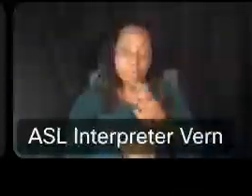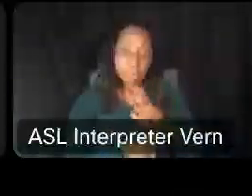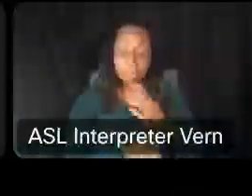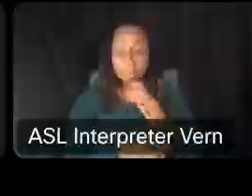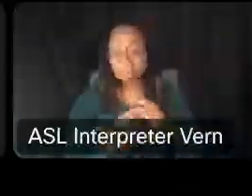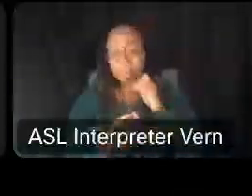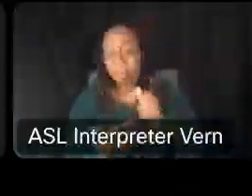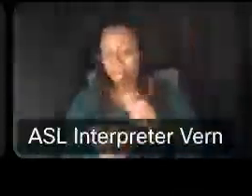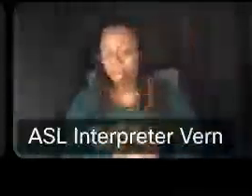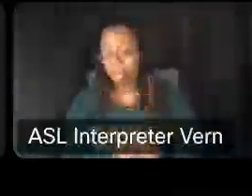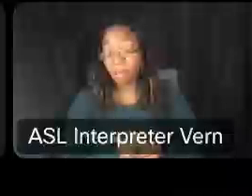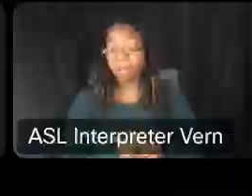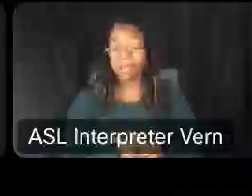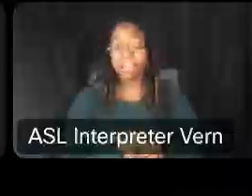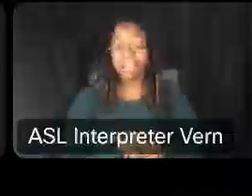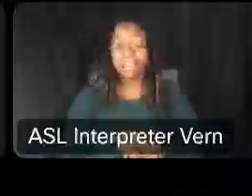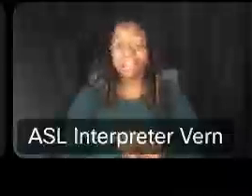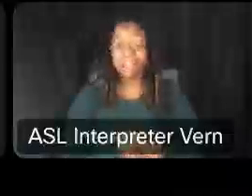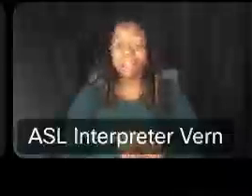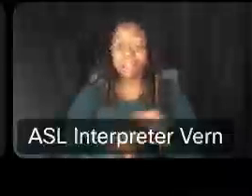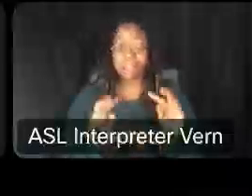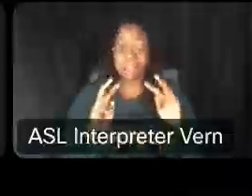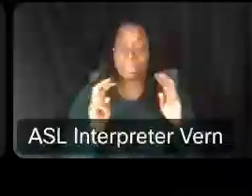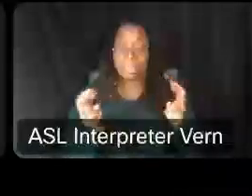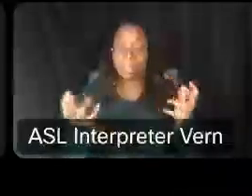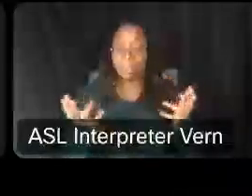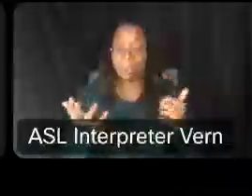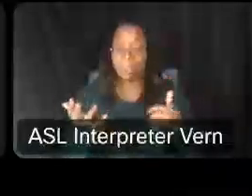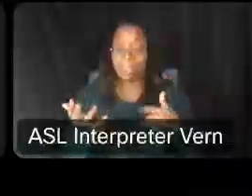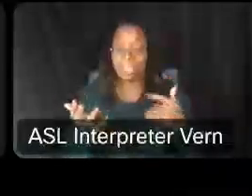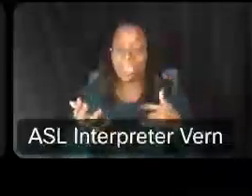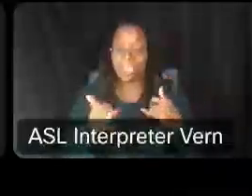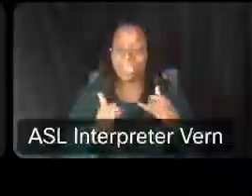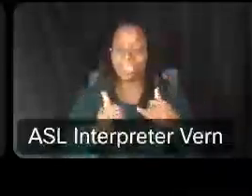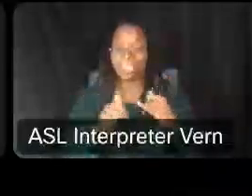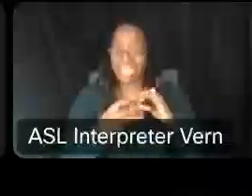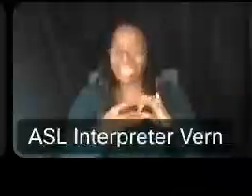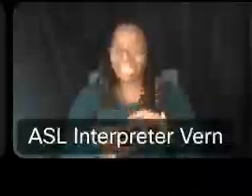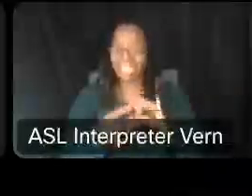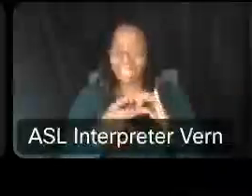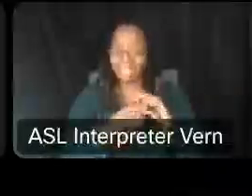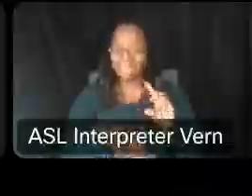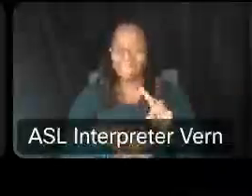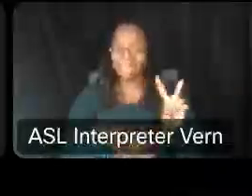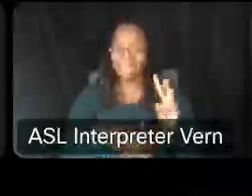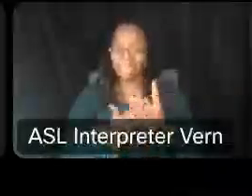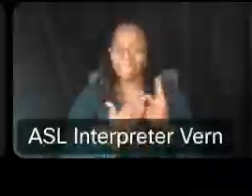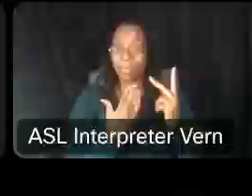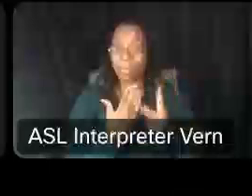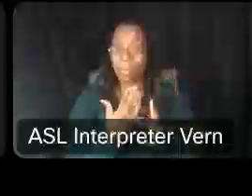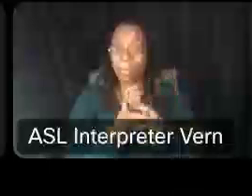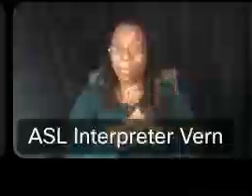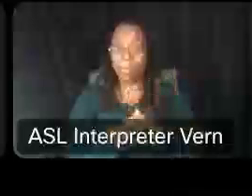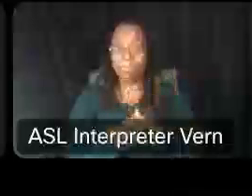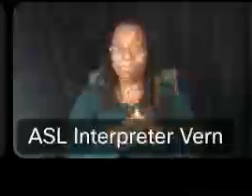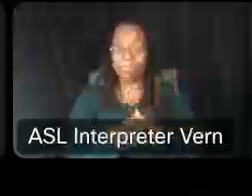The shared theme is that they were all connected to this domestic violence program, and that